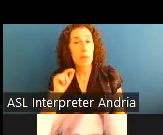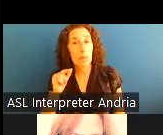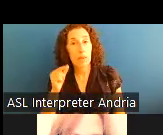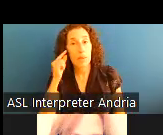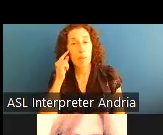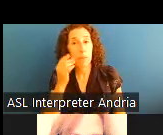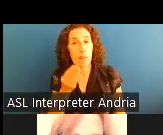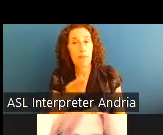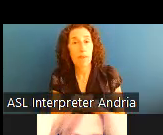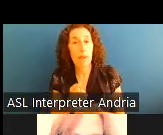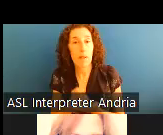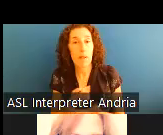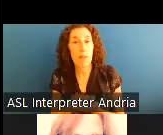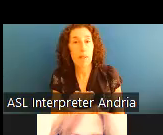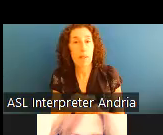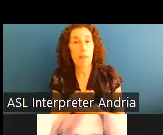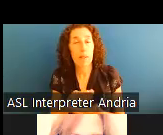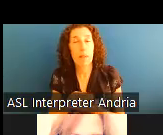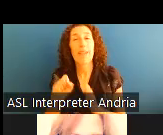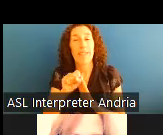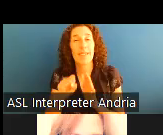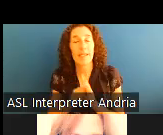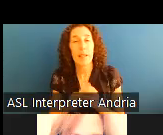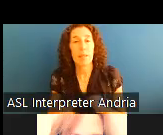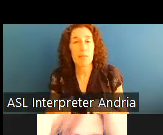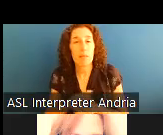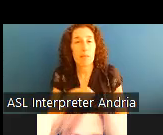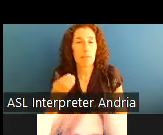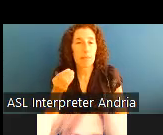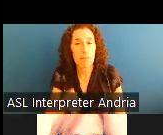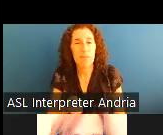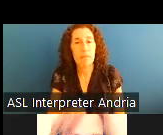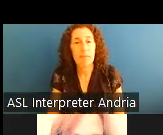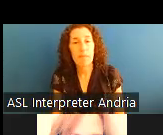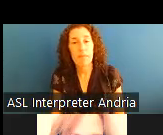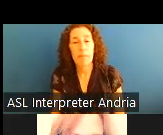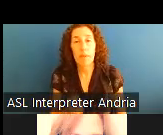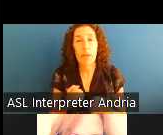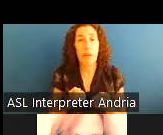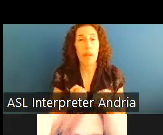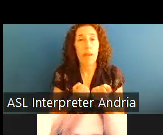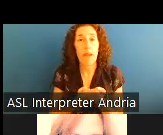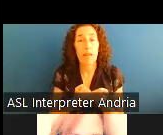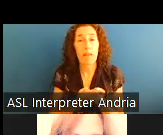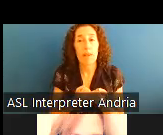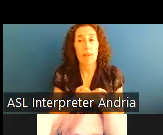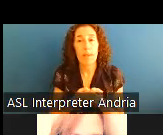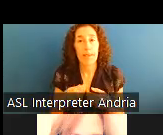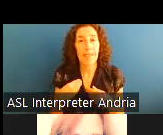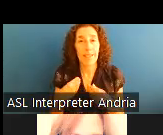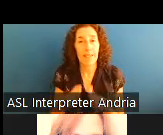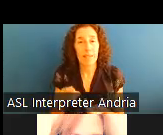by the state. And the FNE or advocate will inform the survivor about community resources available to